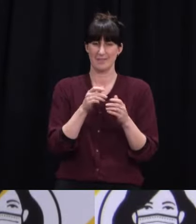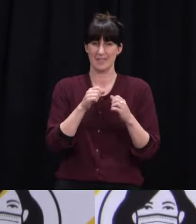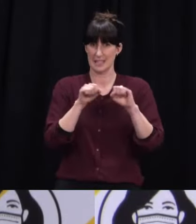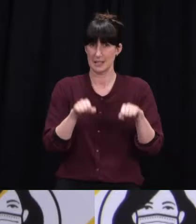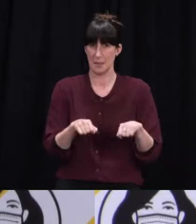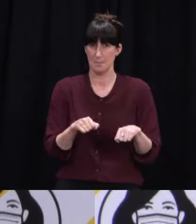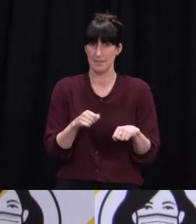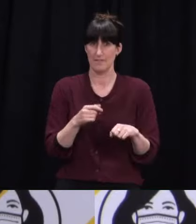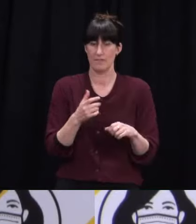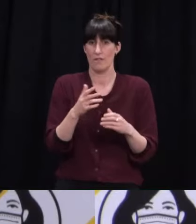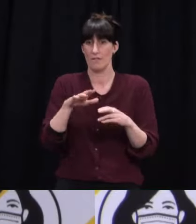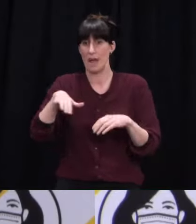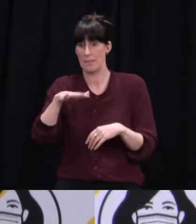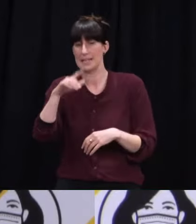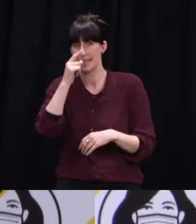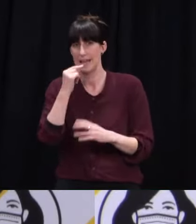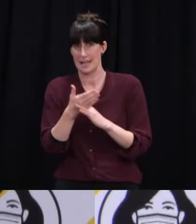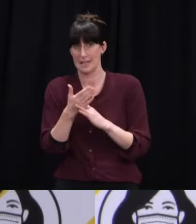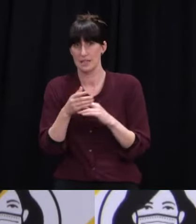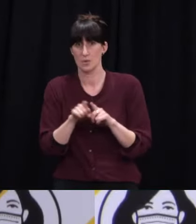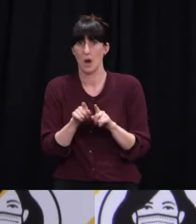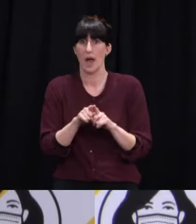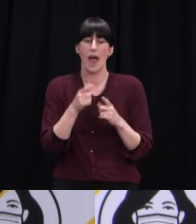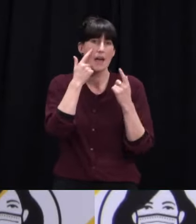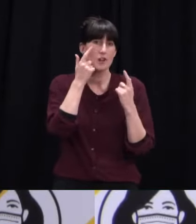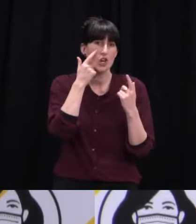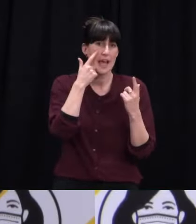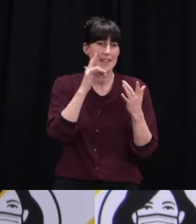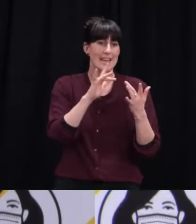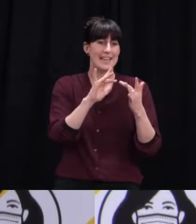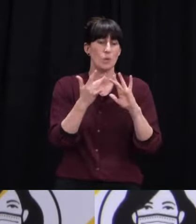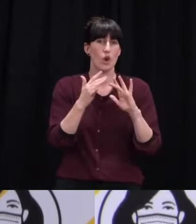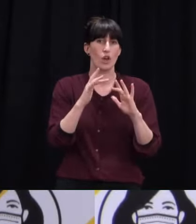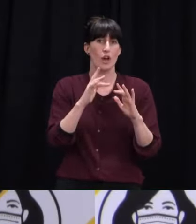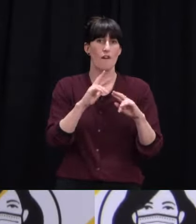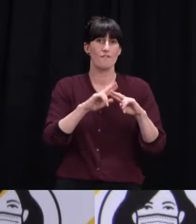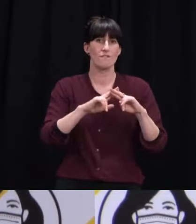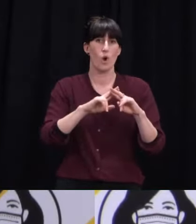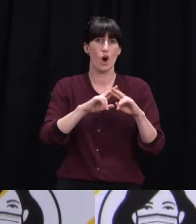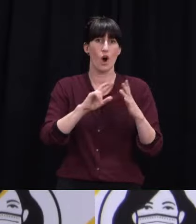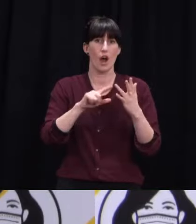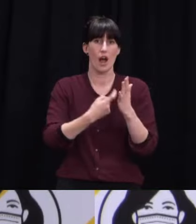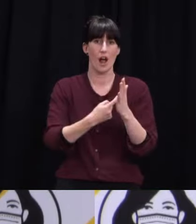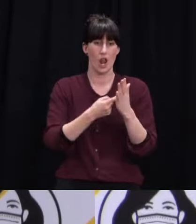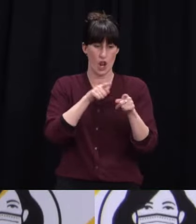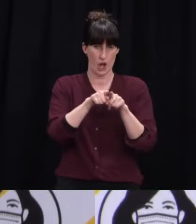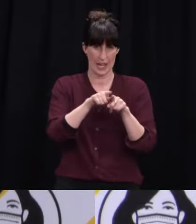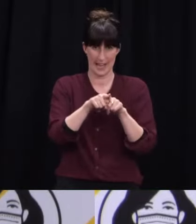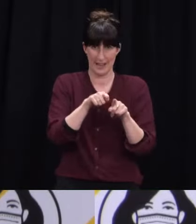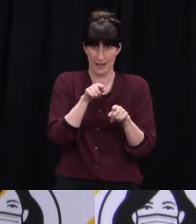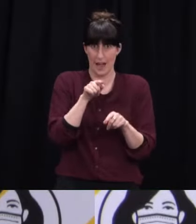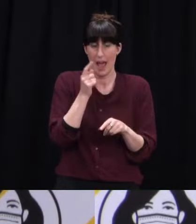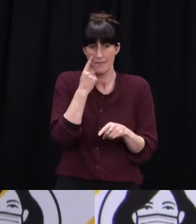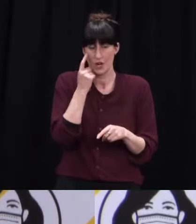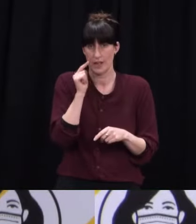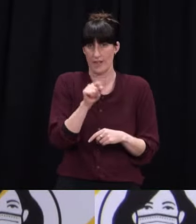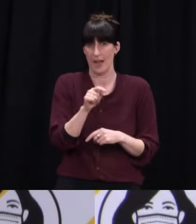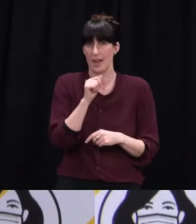So, look at what the Network for Learning have to offer. If you're a parent that's worried about that and you want to make sure that what your kids are doing